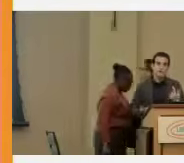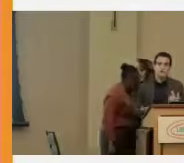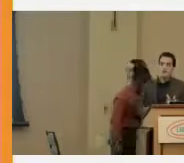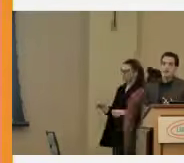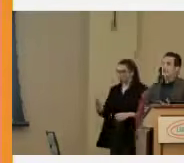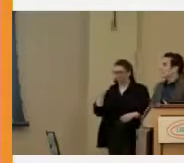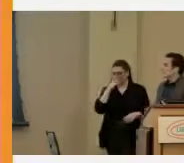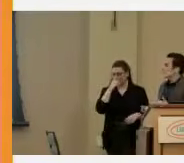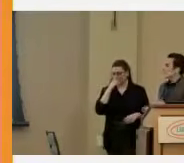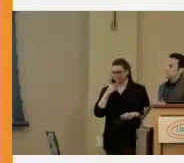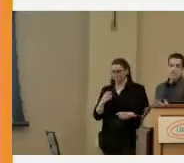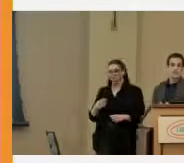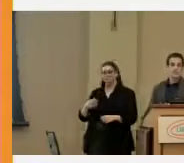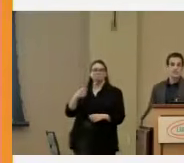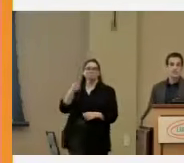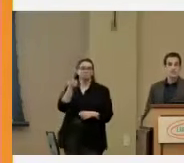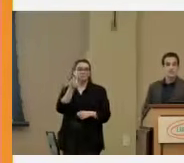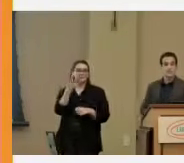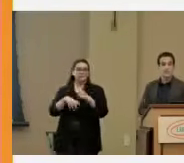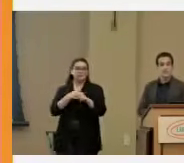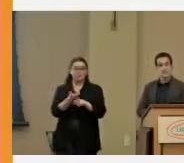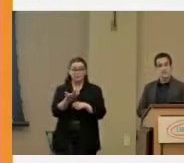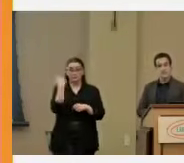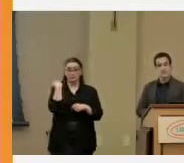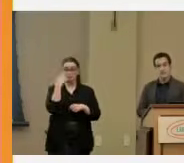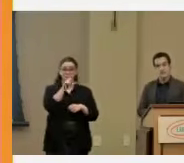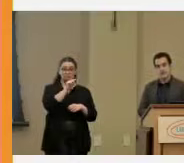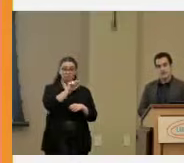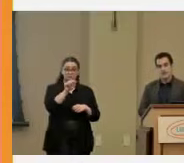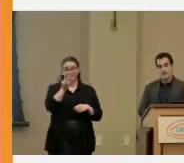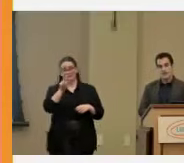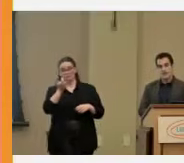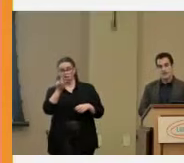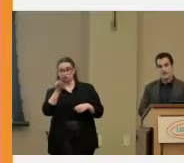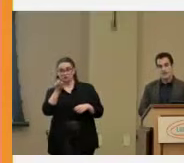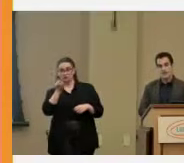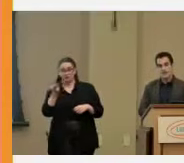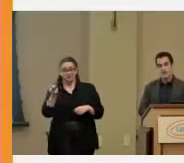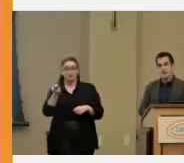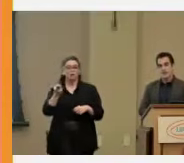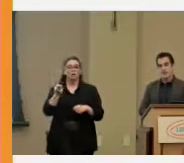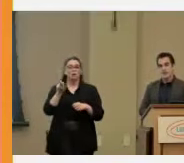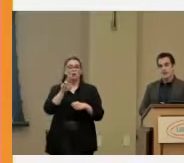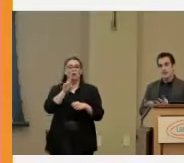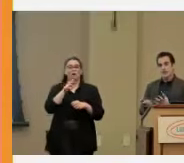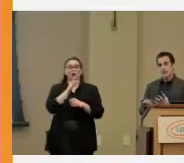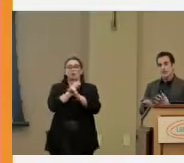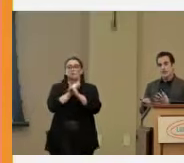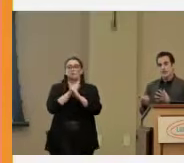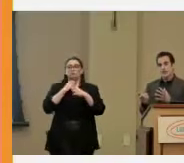naturally, a few years back, and around in 2020, 2022, a group of rheumatologists in Germany thought